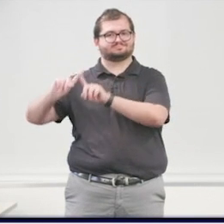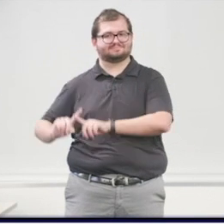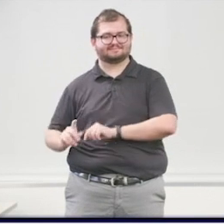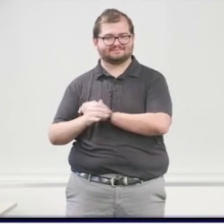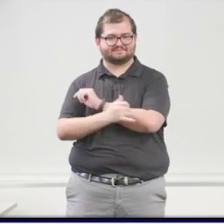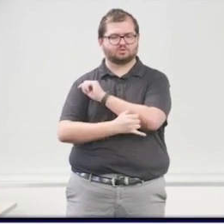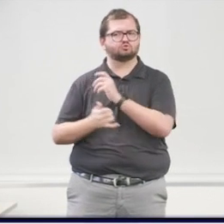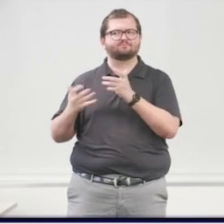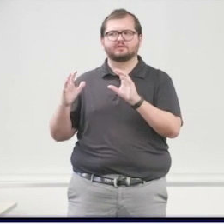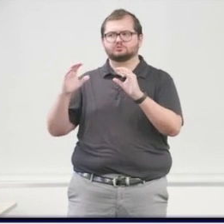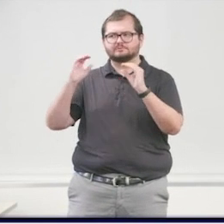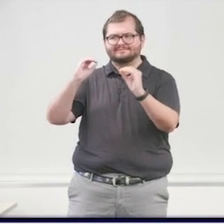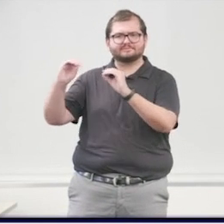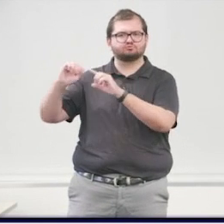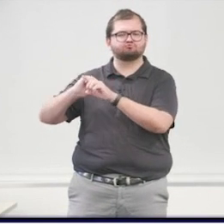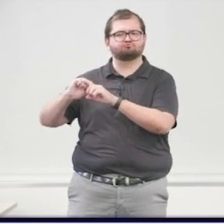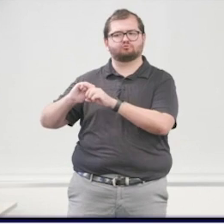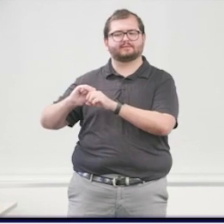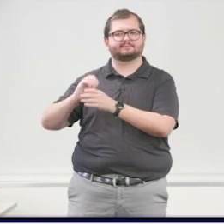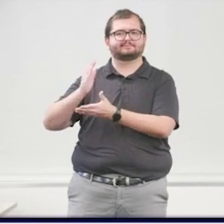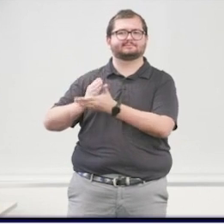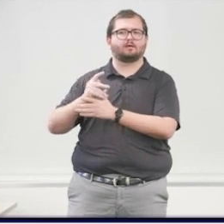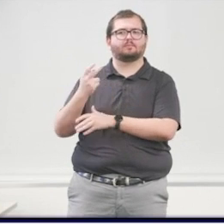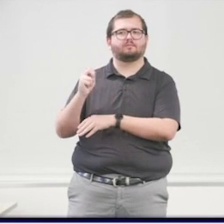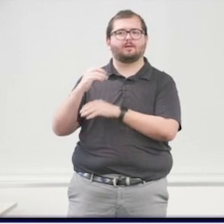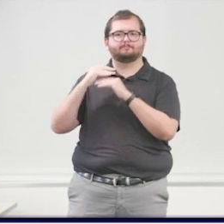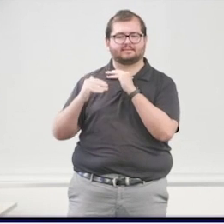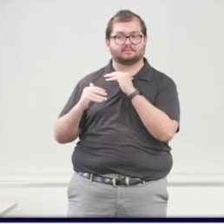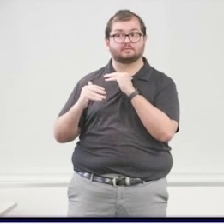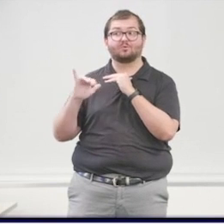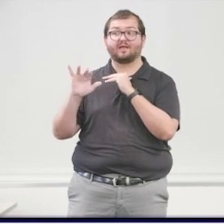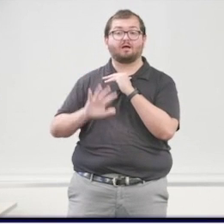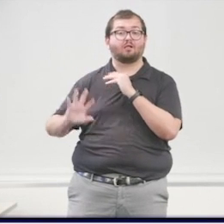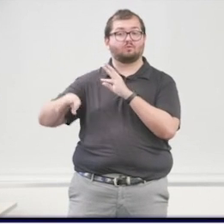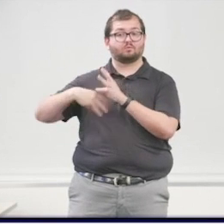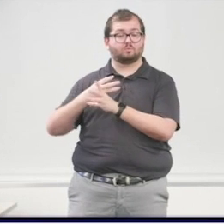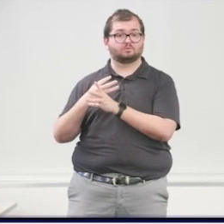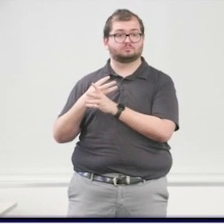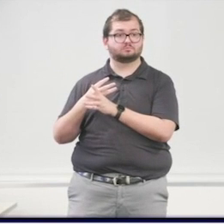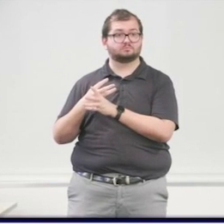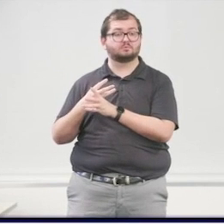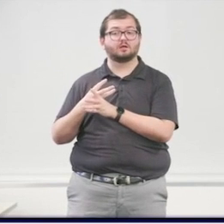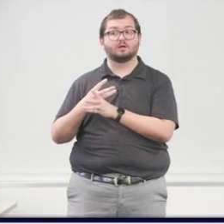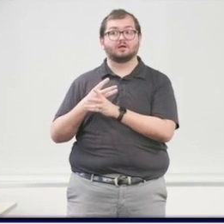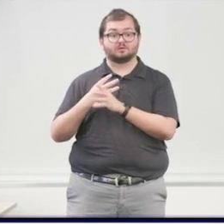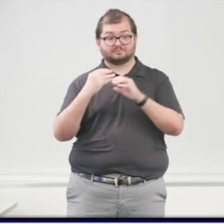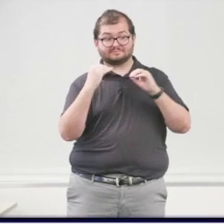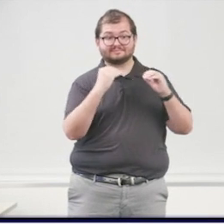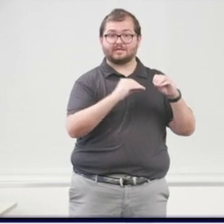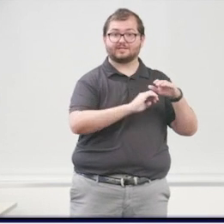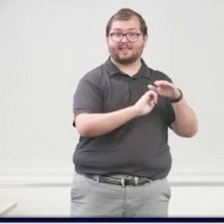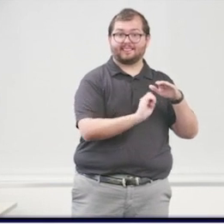with Stop the Bleed. So Stop the Bleed is worldwide. And Stop the Bleed is taught to elementary